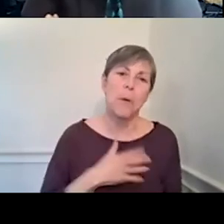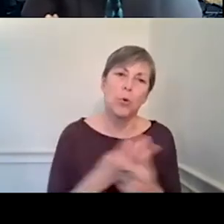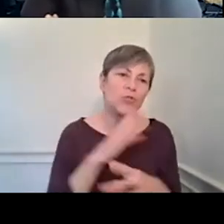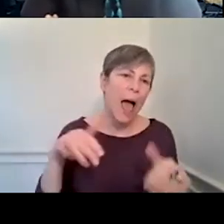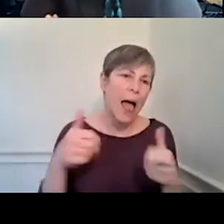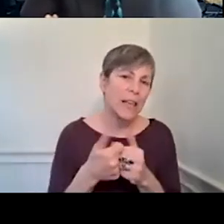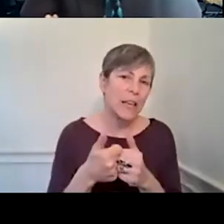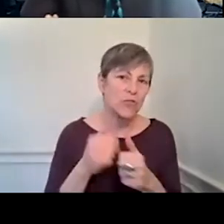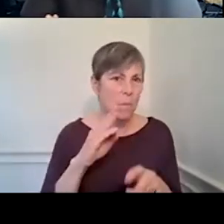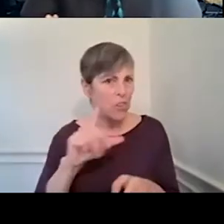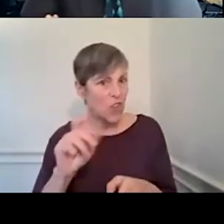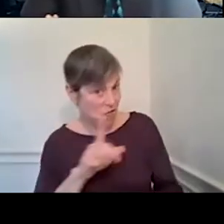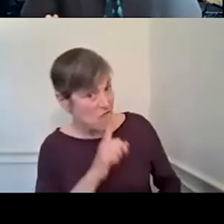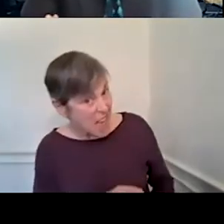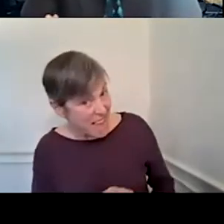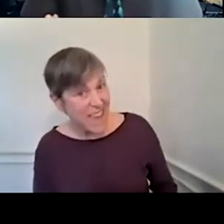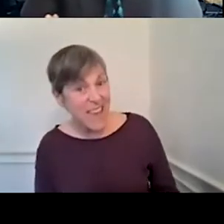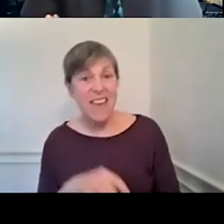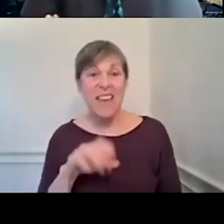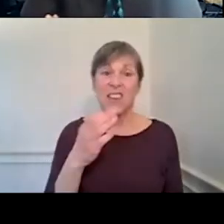yeah. It is. It was.